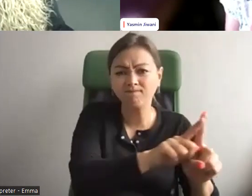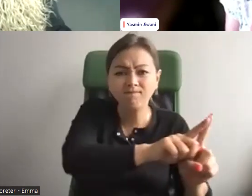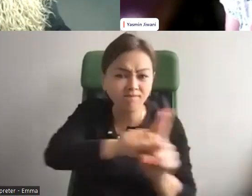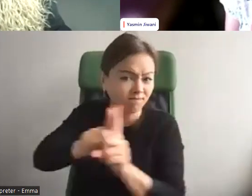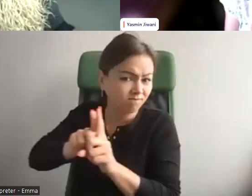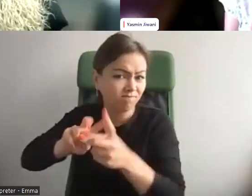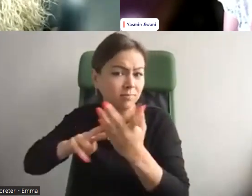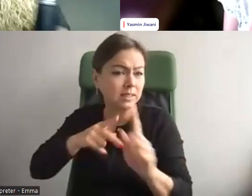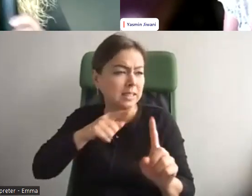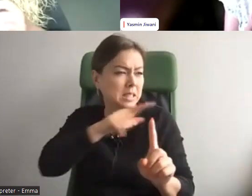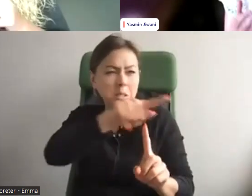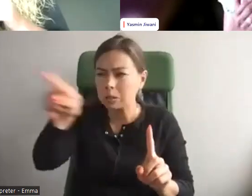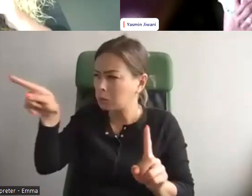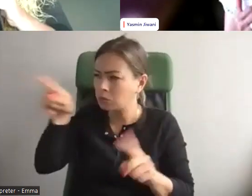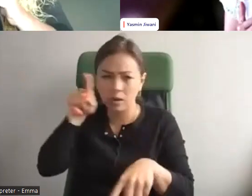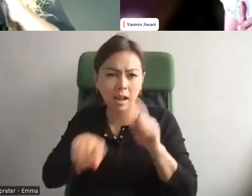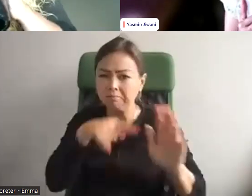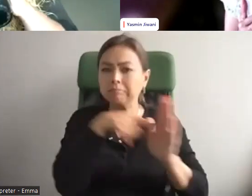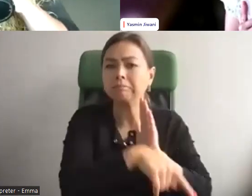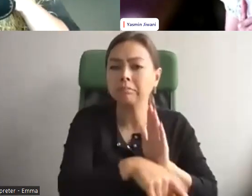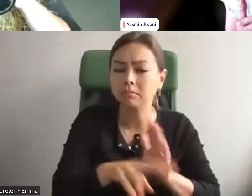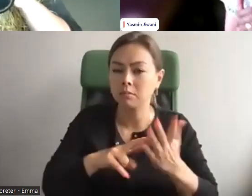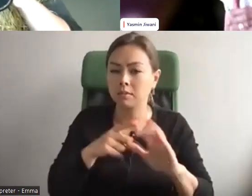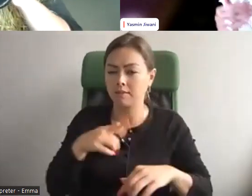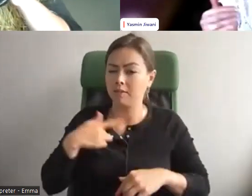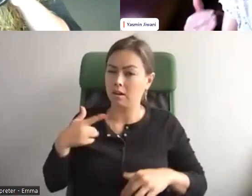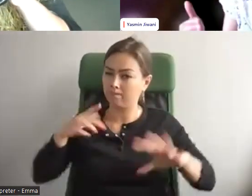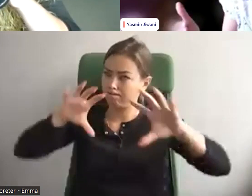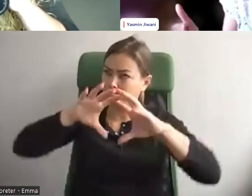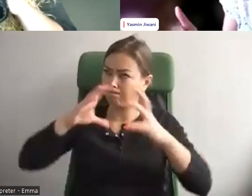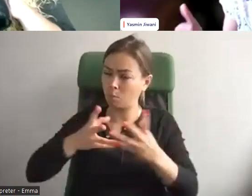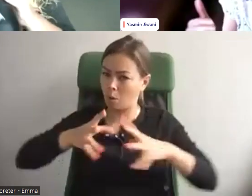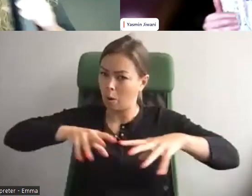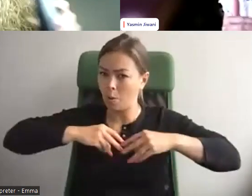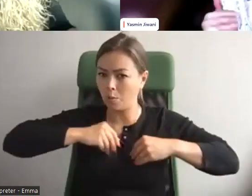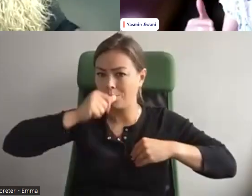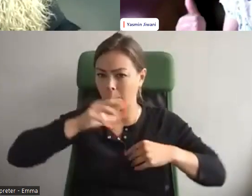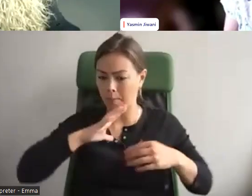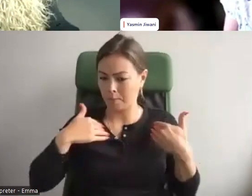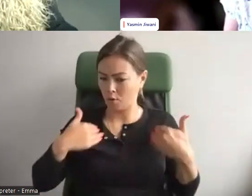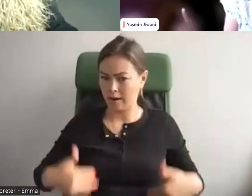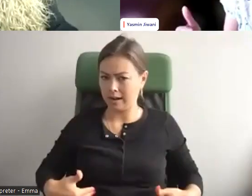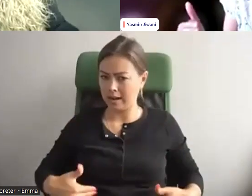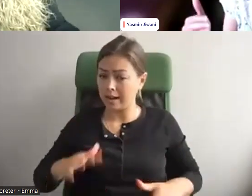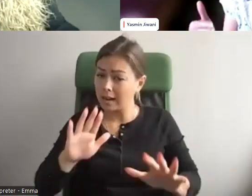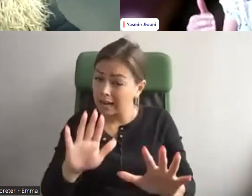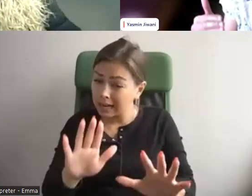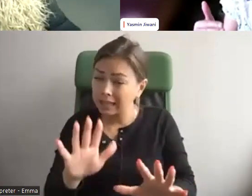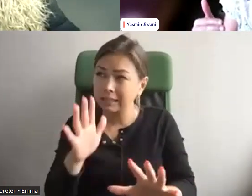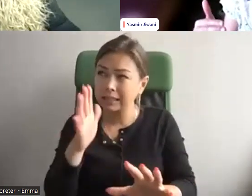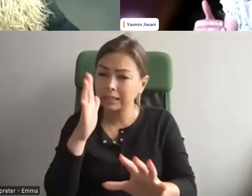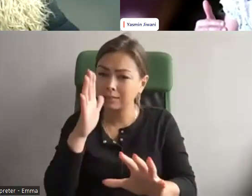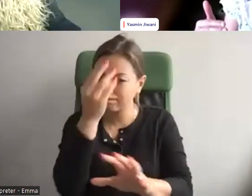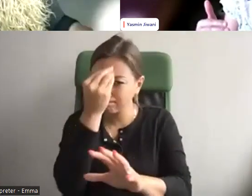woman's body. And I think we have to bear that in mind, because when we look at the fact of what happens across cultures, this is the